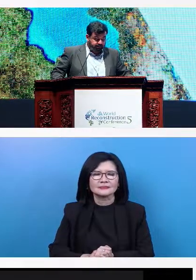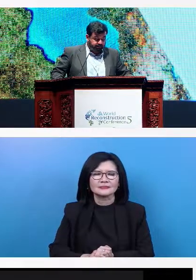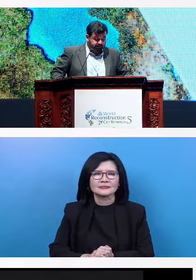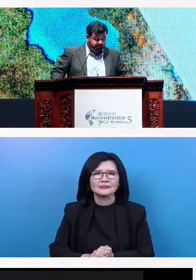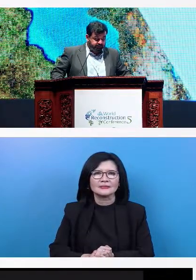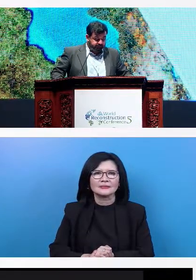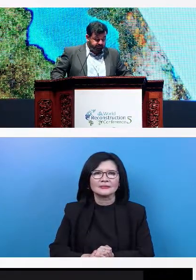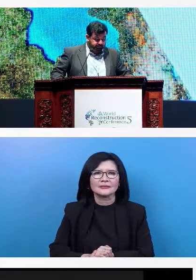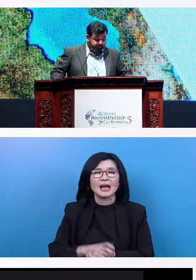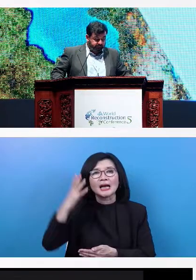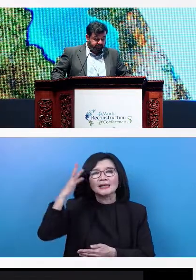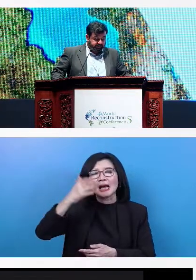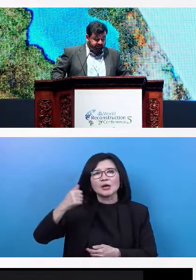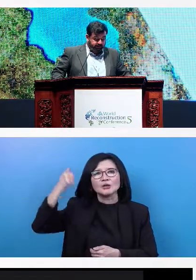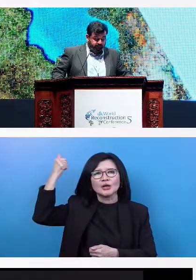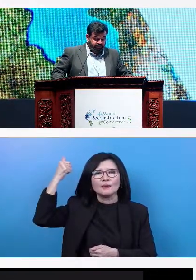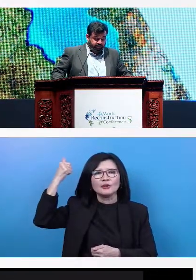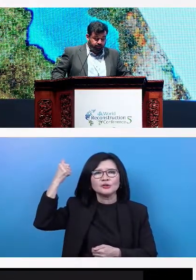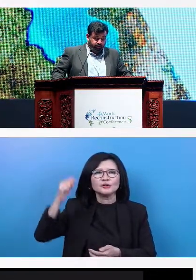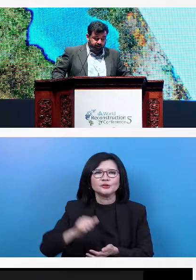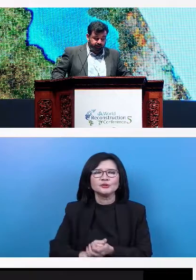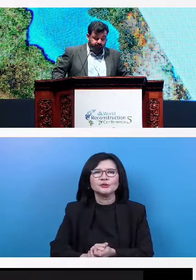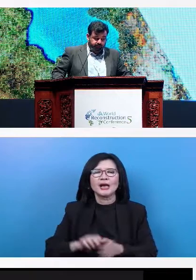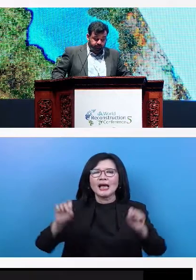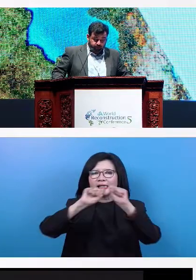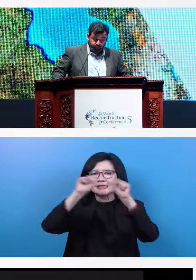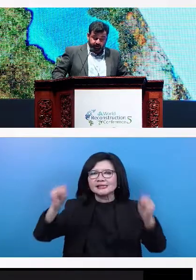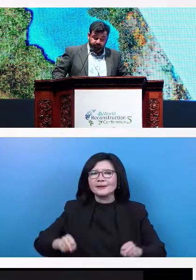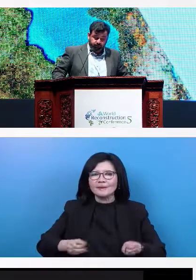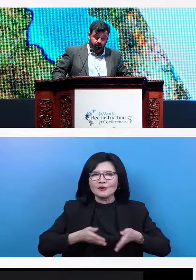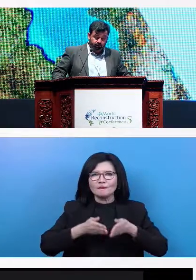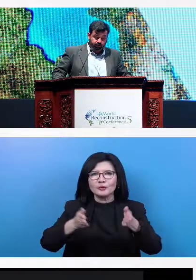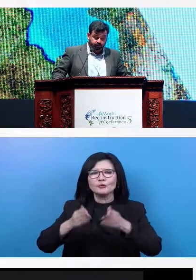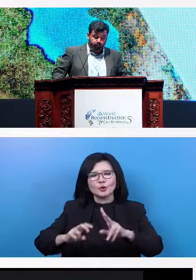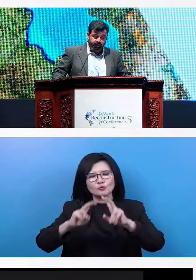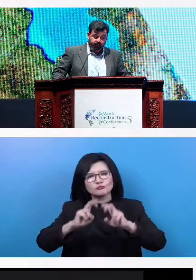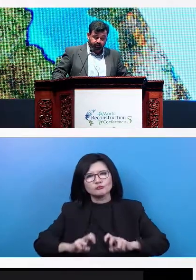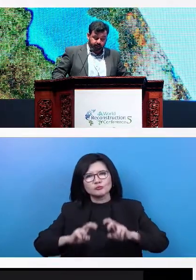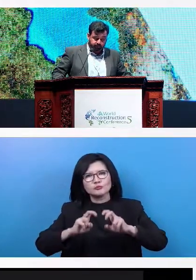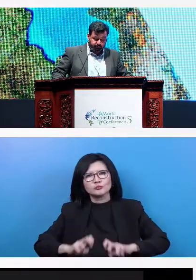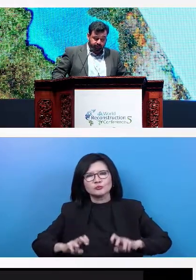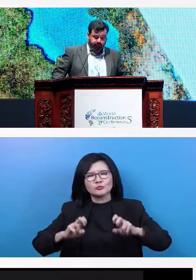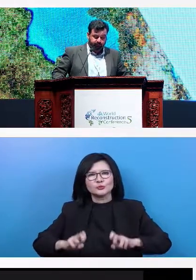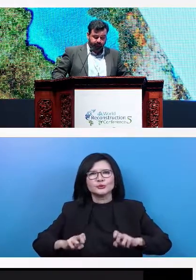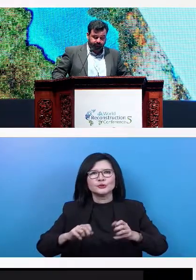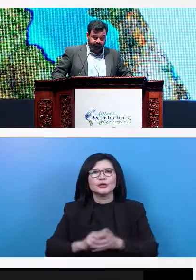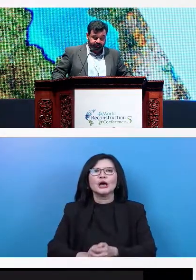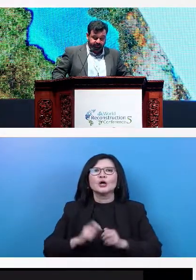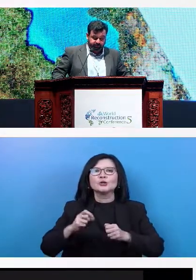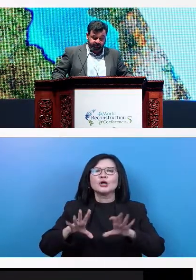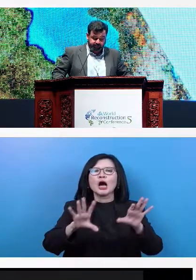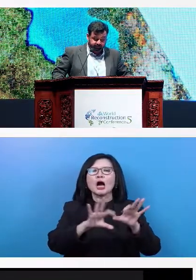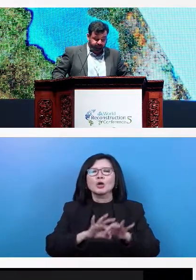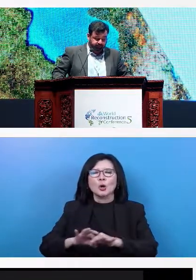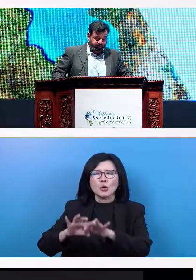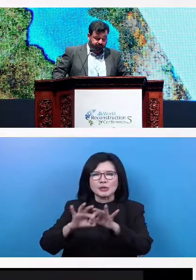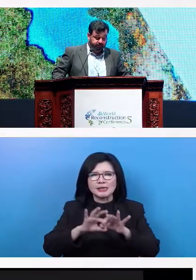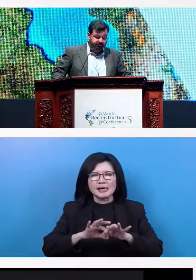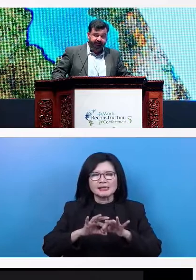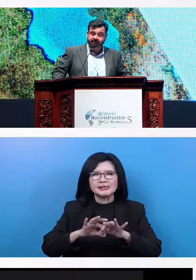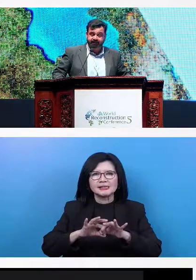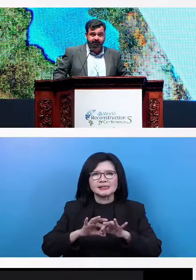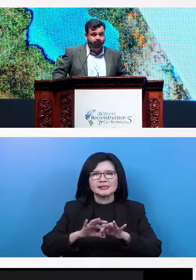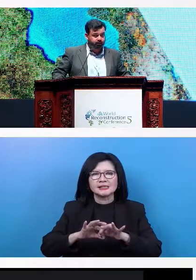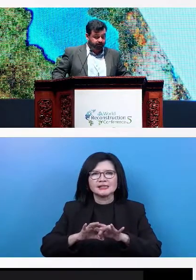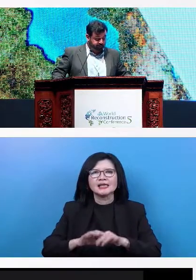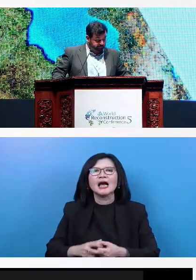Institute and is the principal investigator for the coordination node of UK Collaboratorium for Research in Infrastructure